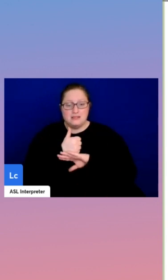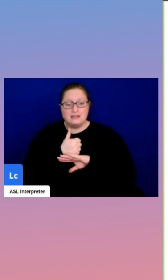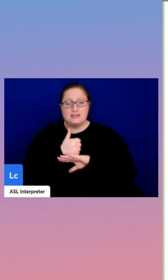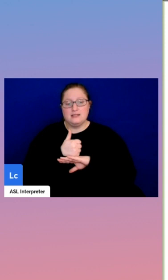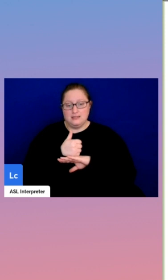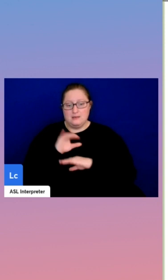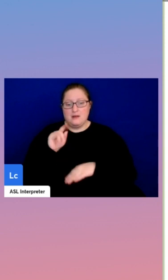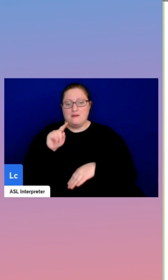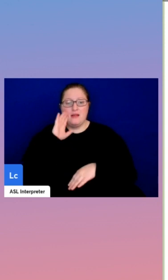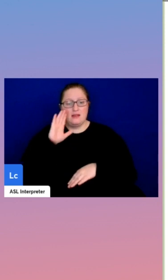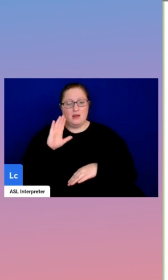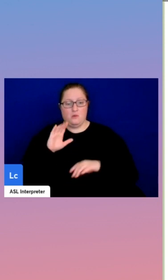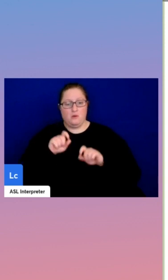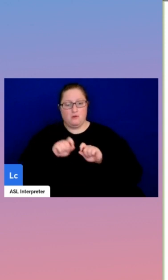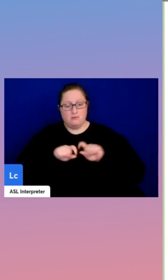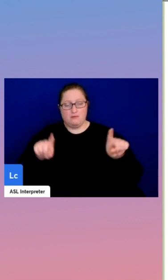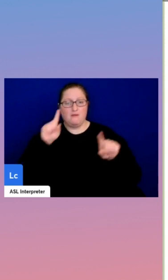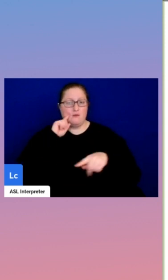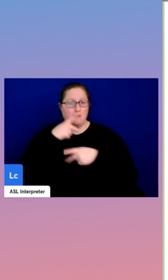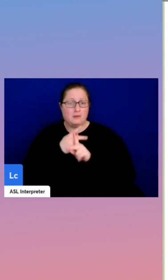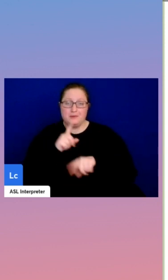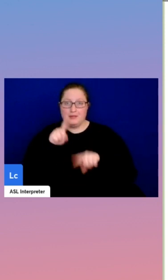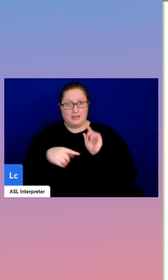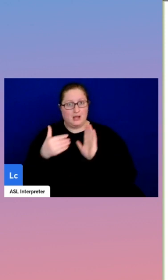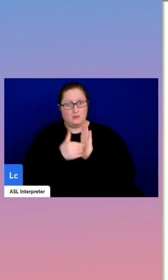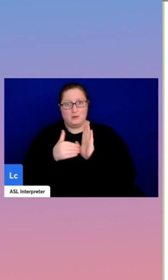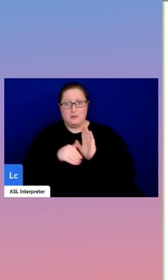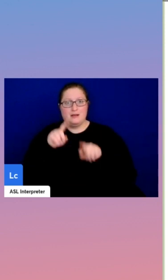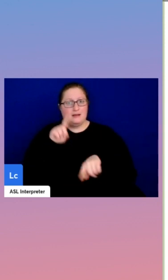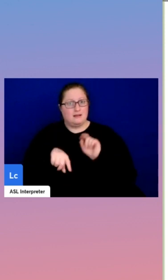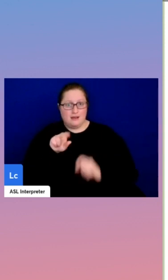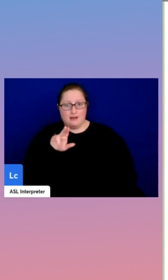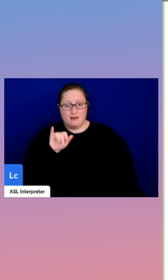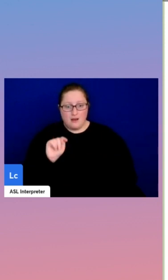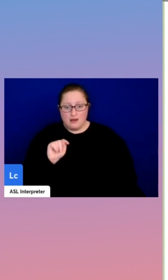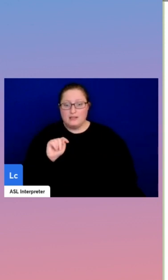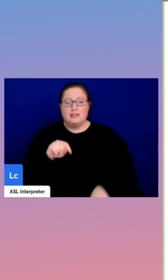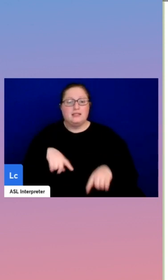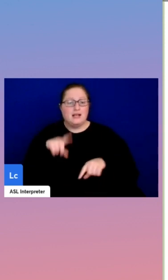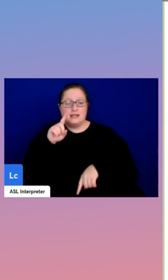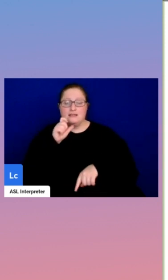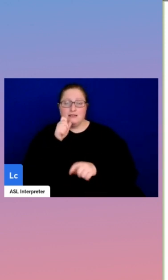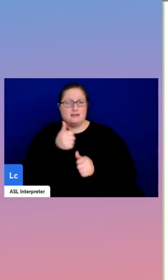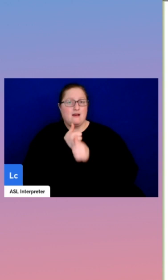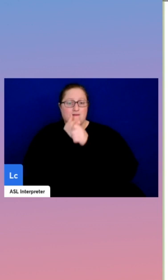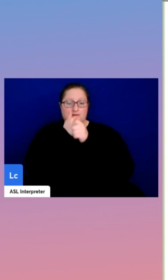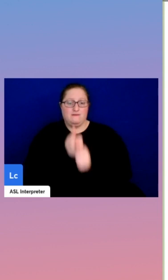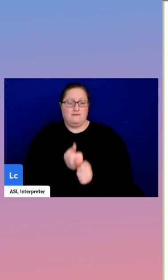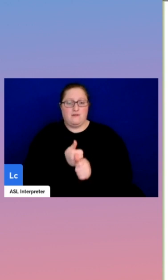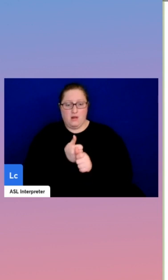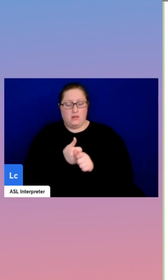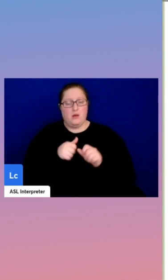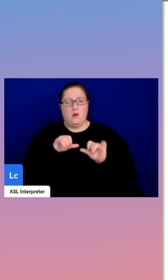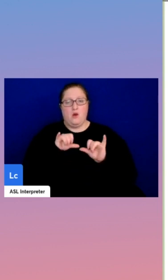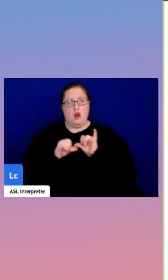productively. So this is not repeatable, this is not auditable, and does not follow an elegant architecture where